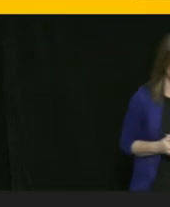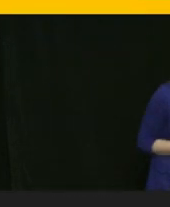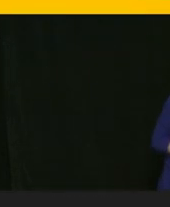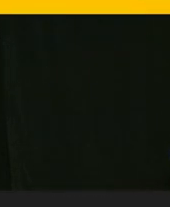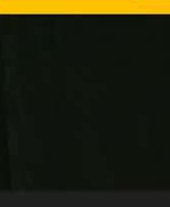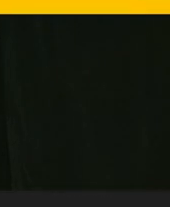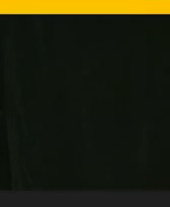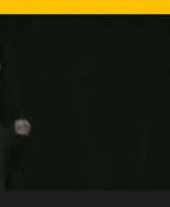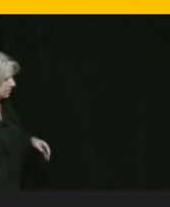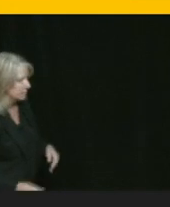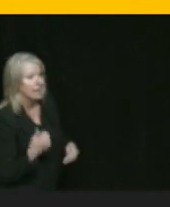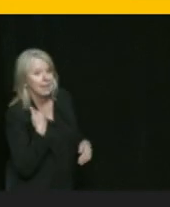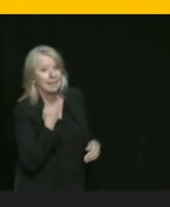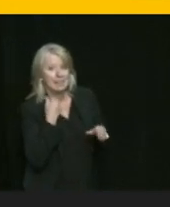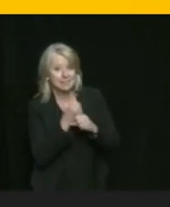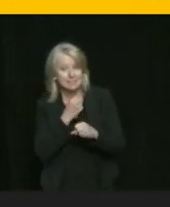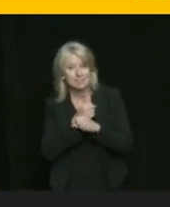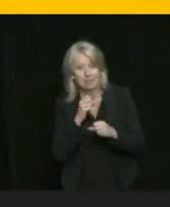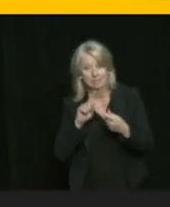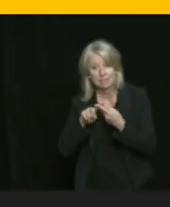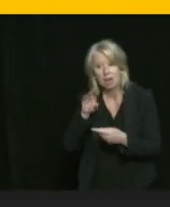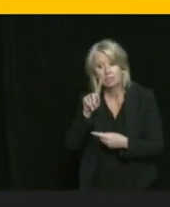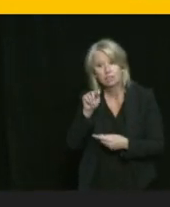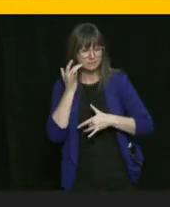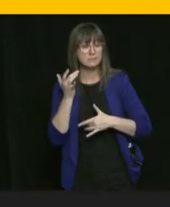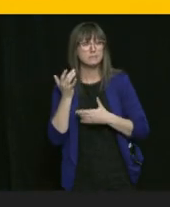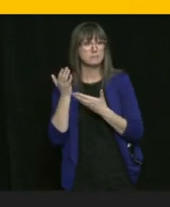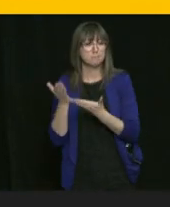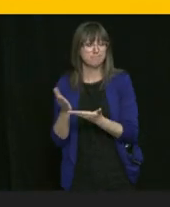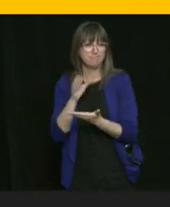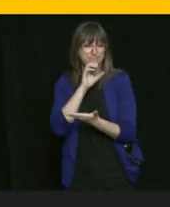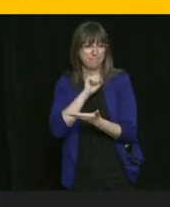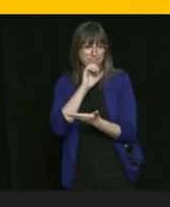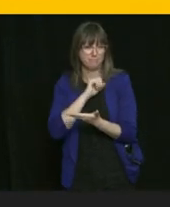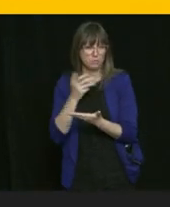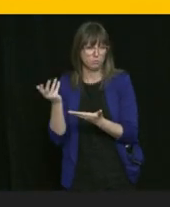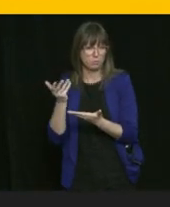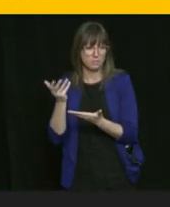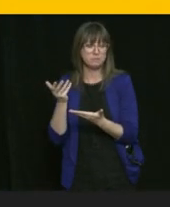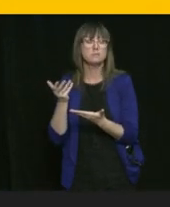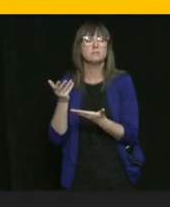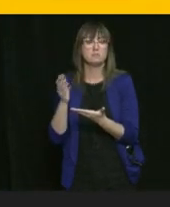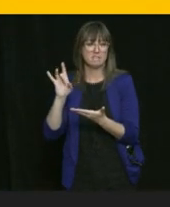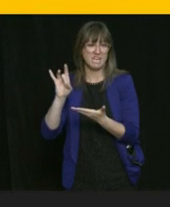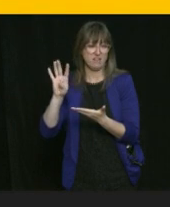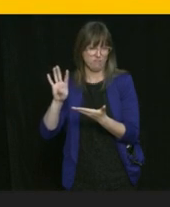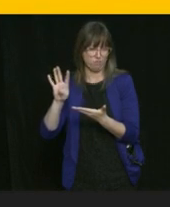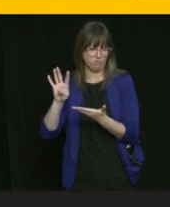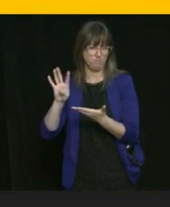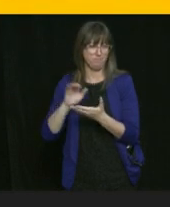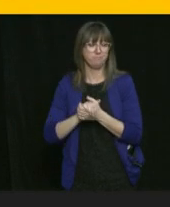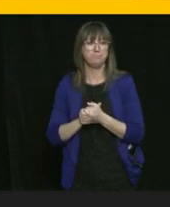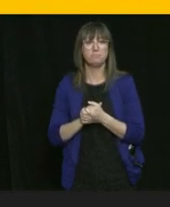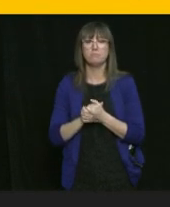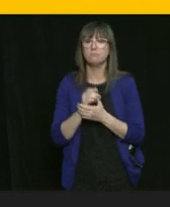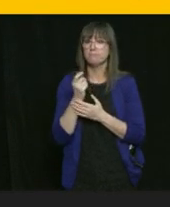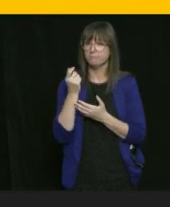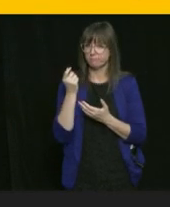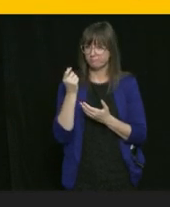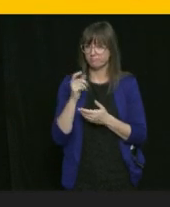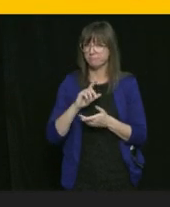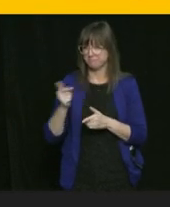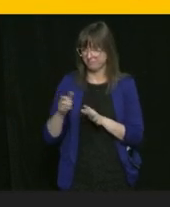the 24th, short-term forecasting shows the predicted cases in Canada is 84 years. Based